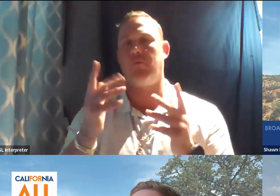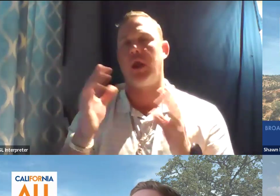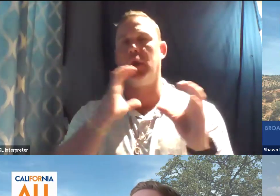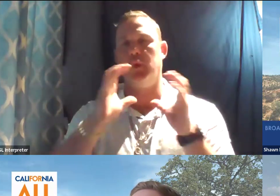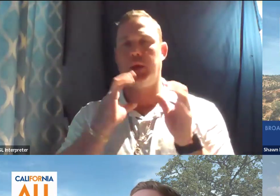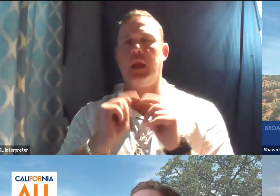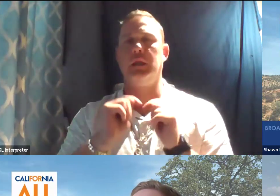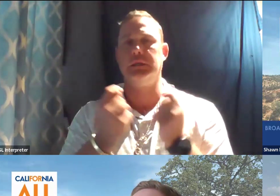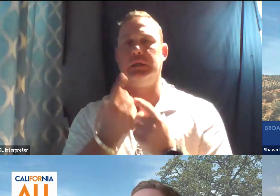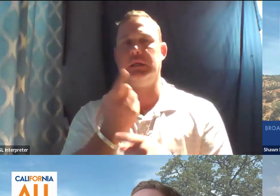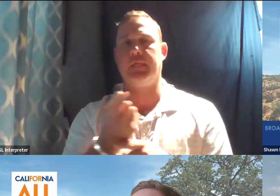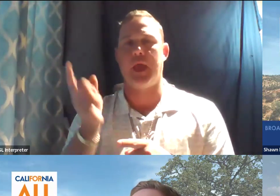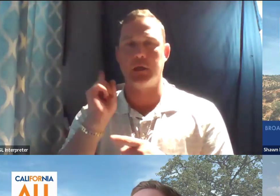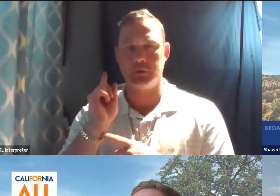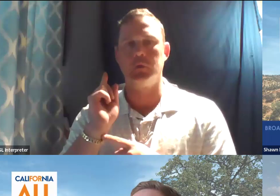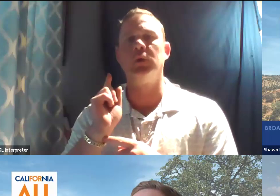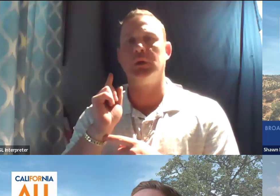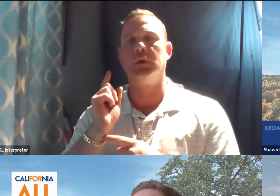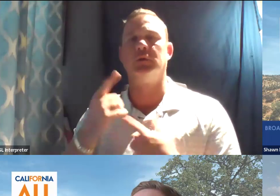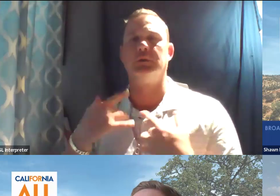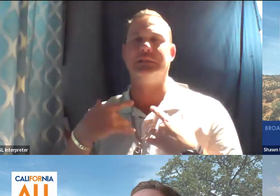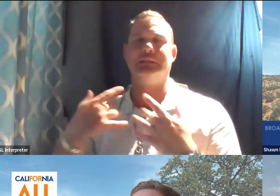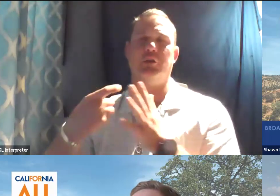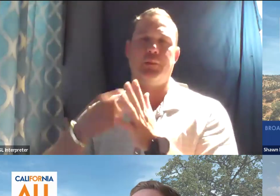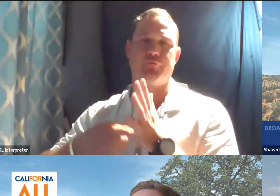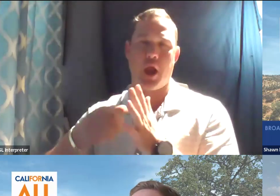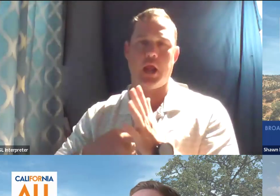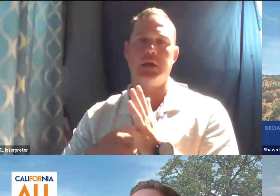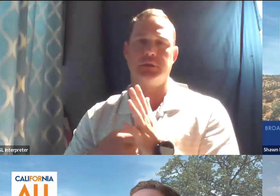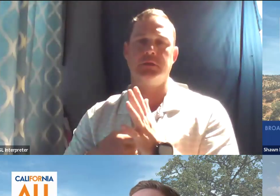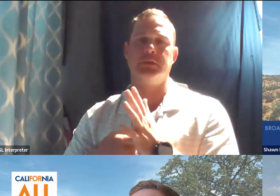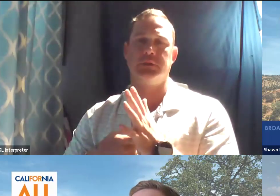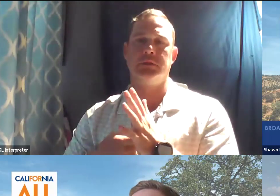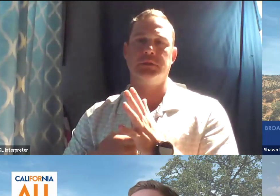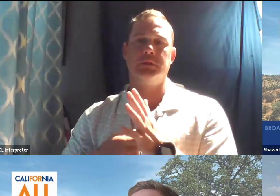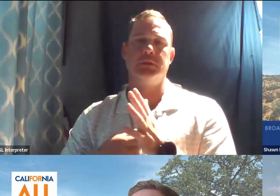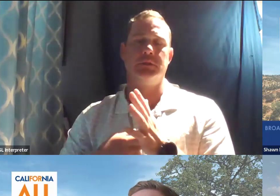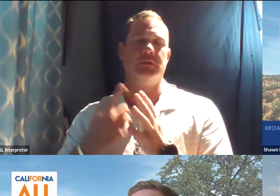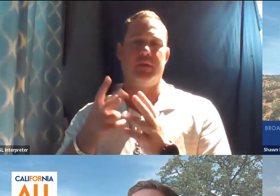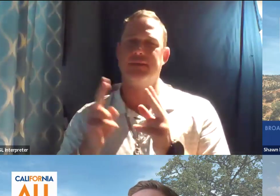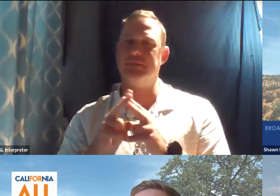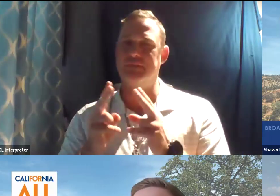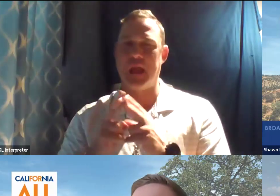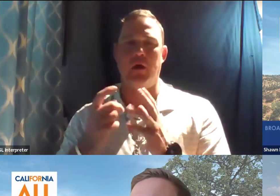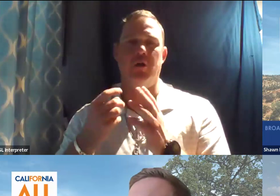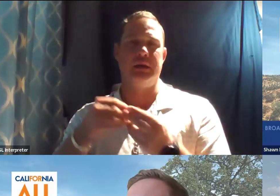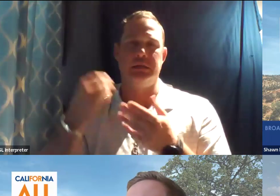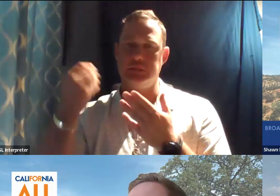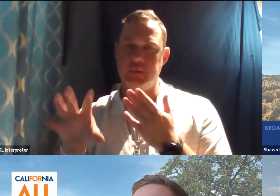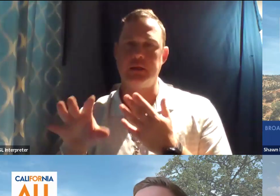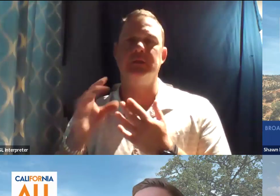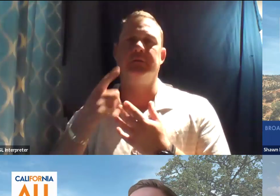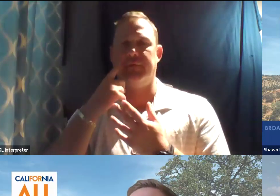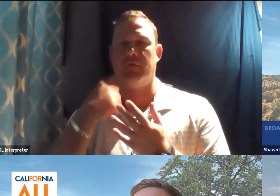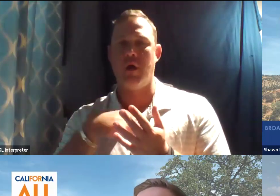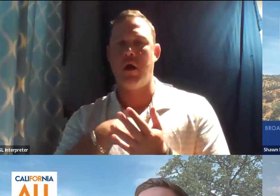team last week. I would say is just considering the price point. Devices are extremely pricey, and even for us, we're